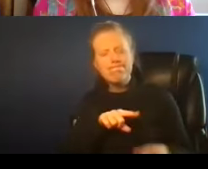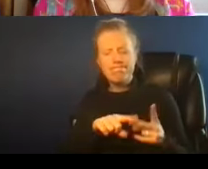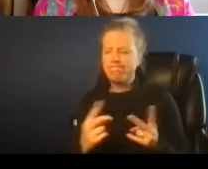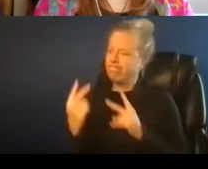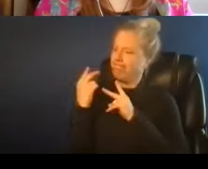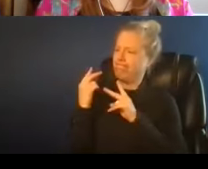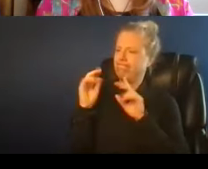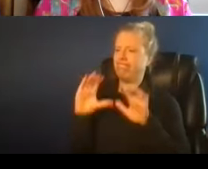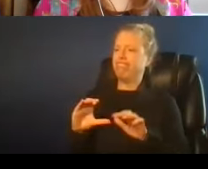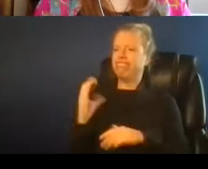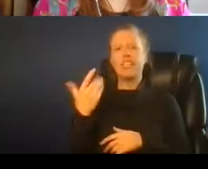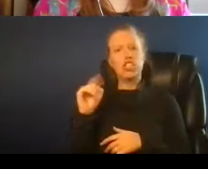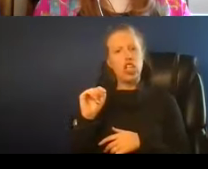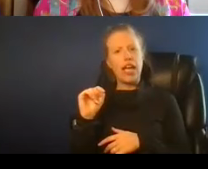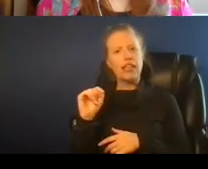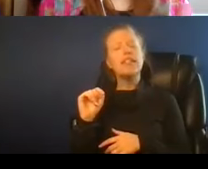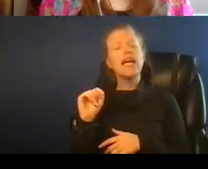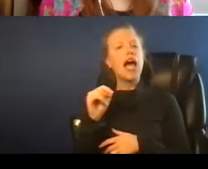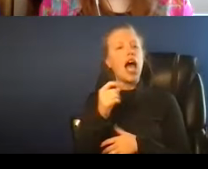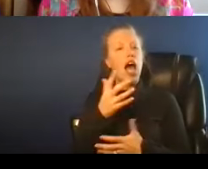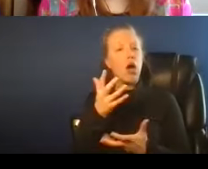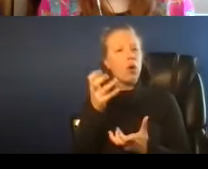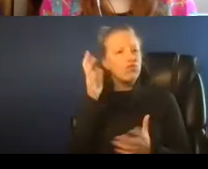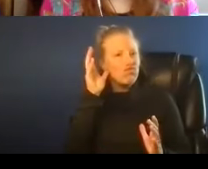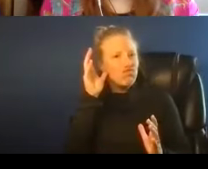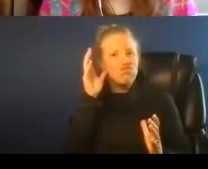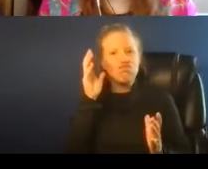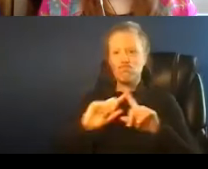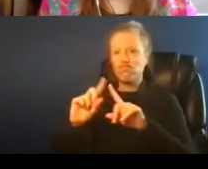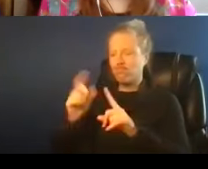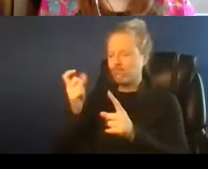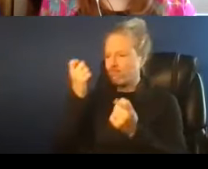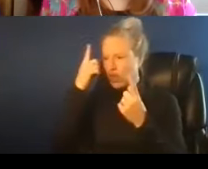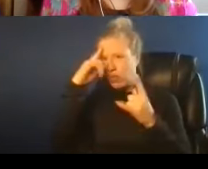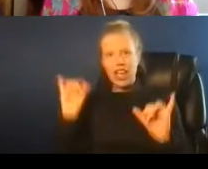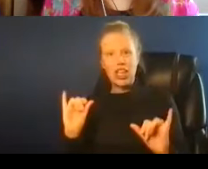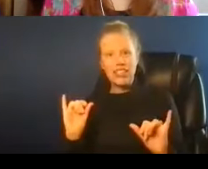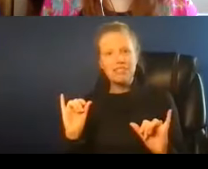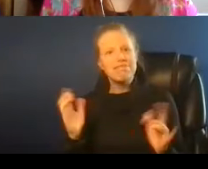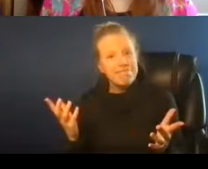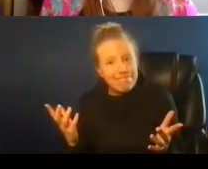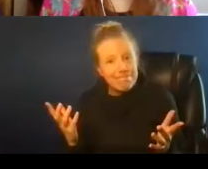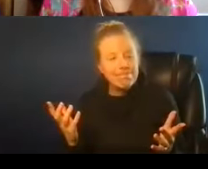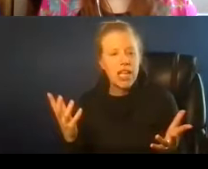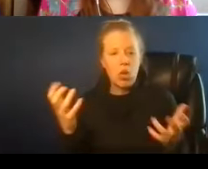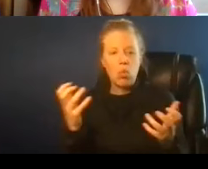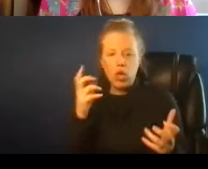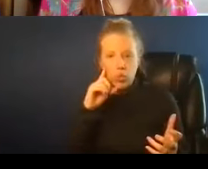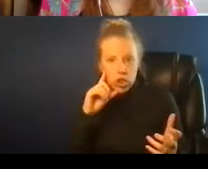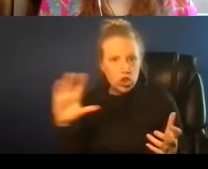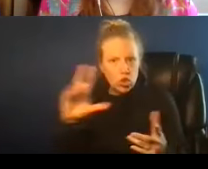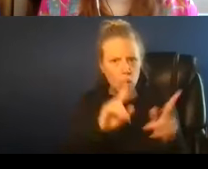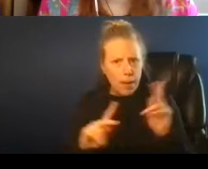chat as we move forward. I would love to hear, because we all have different understandings of safety, right? So I'd love to hear what the people you work